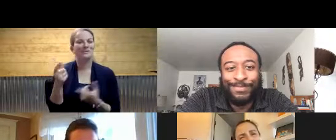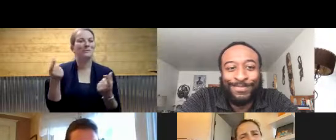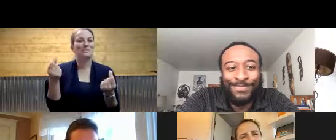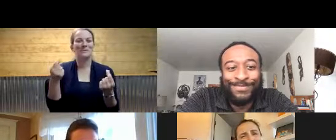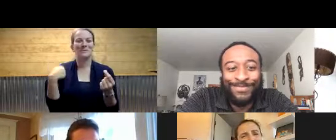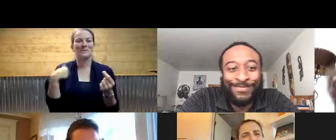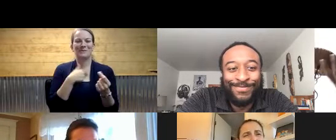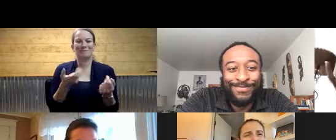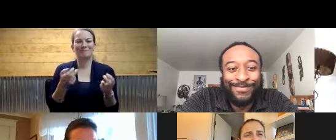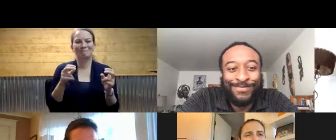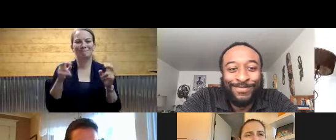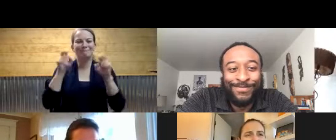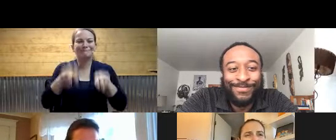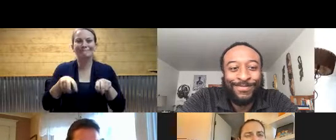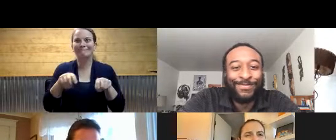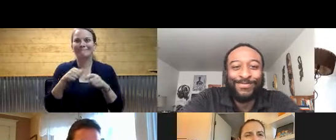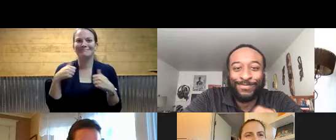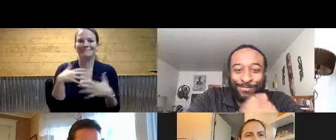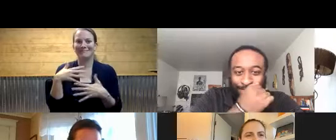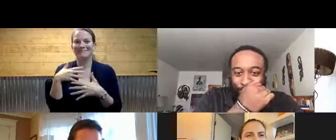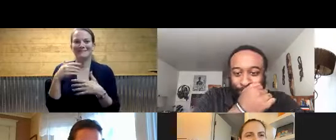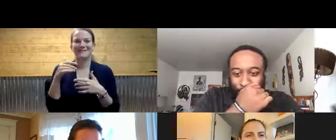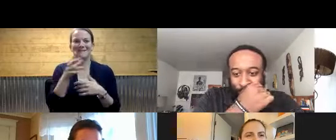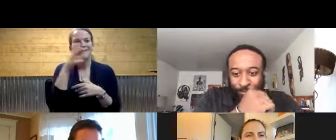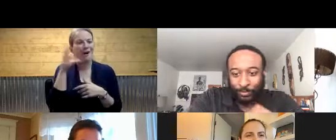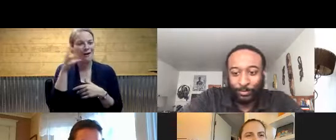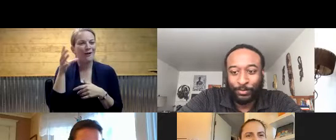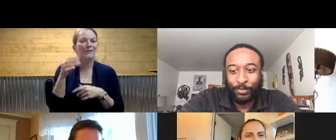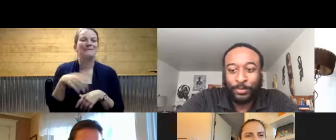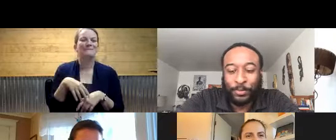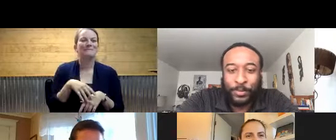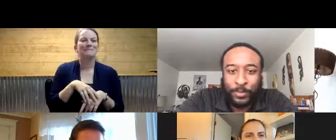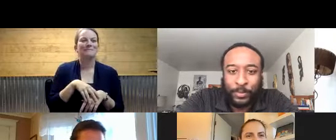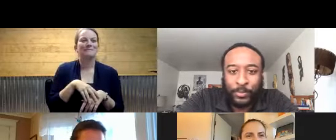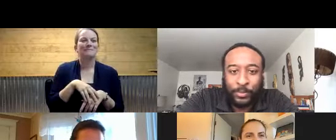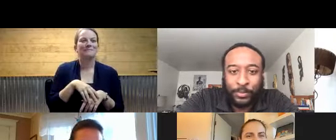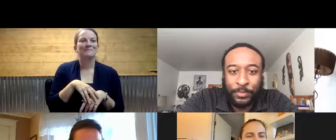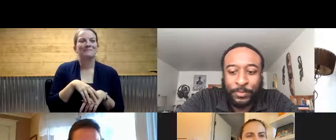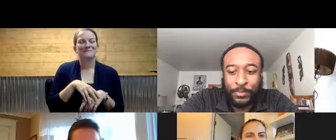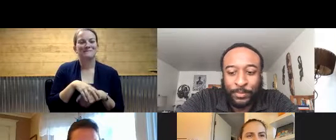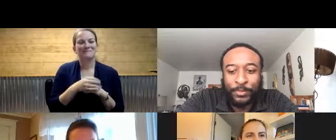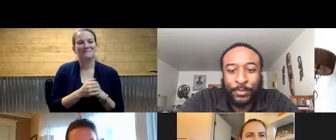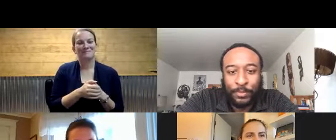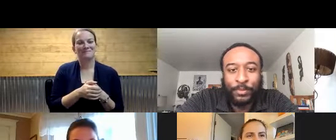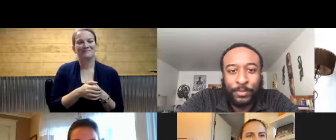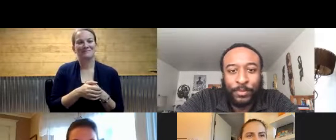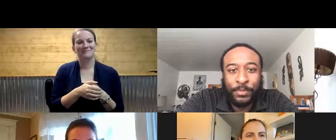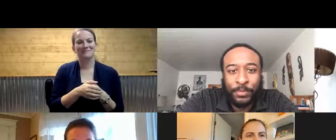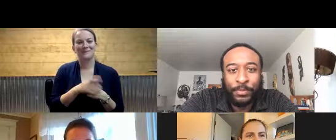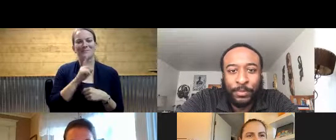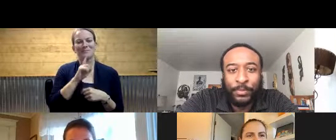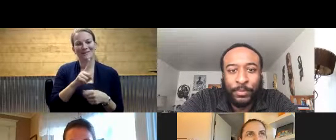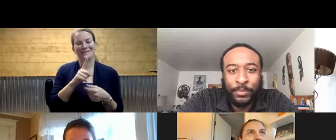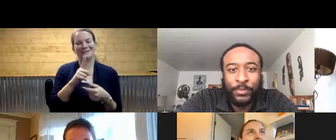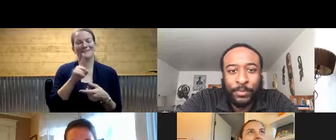stuff like that with everyone. So that was pretty much fun. So, just activities in general will help you be able to firstly meet people, get